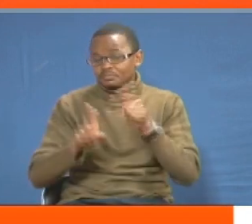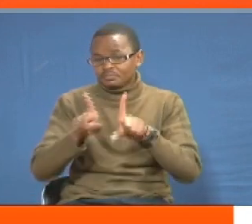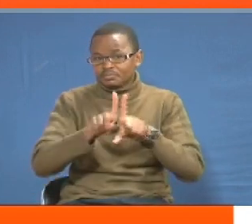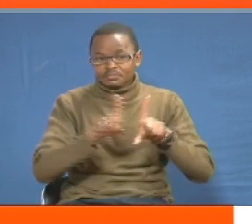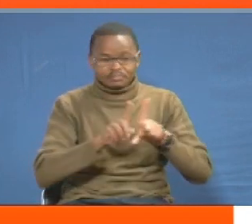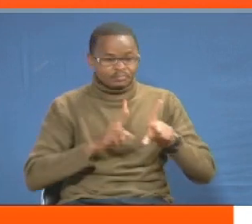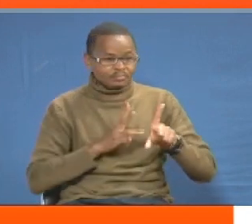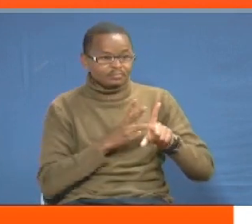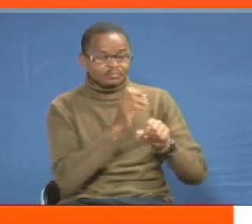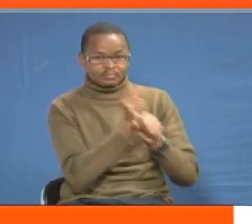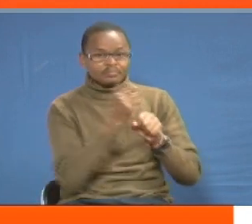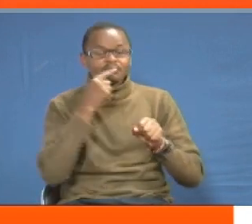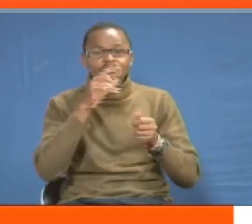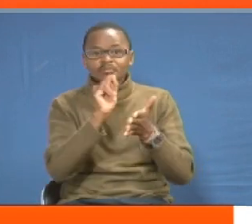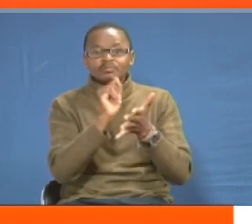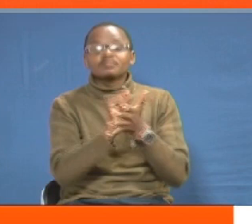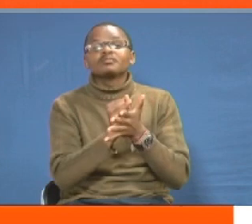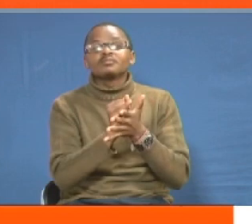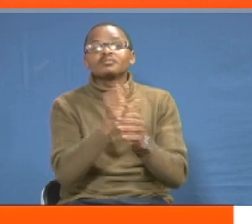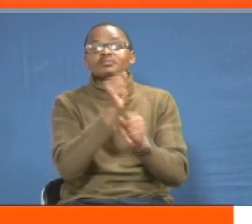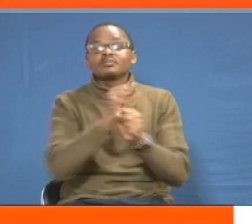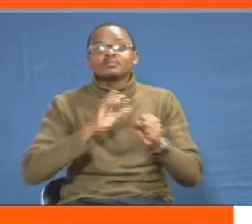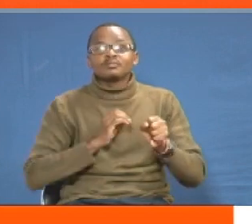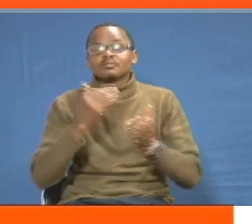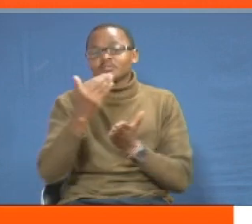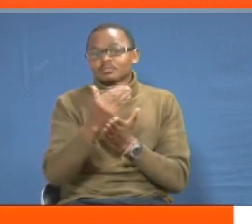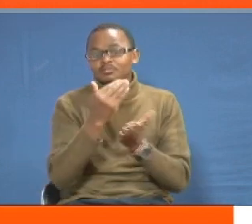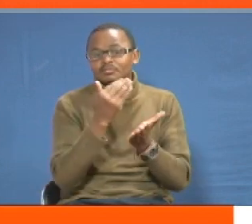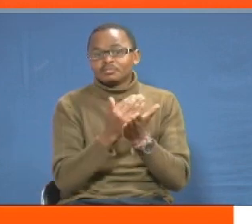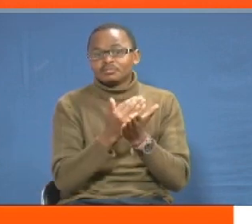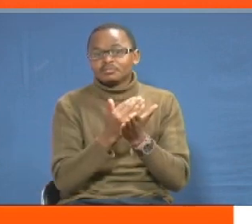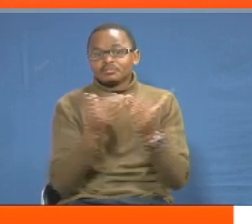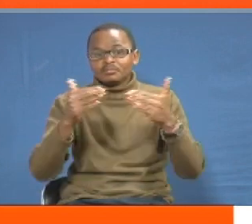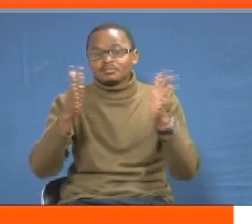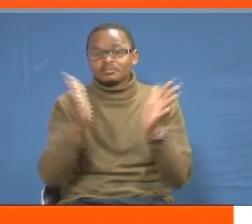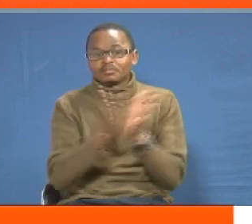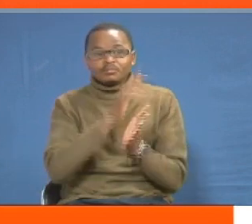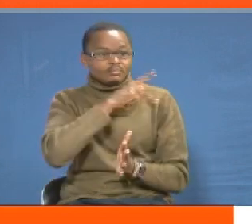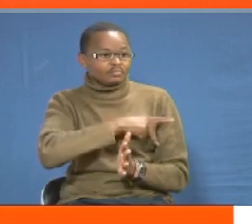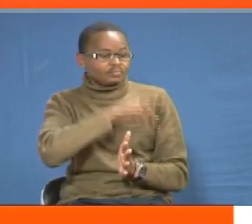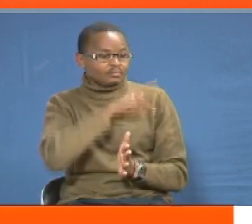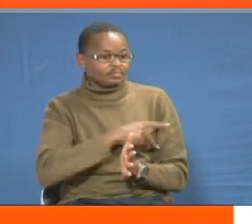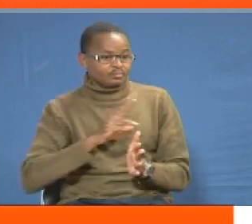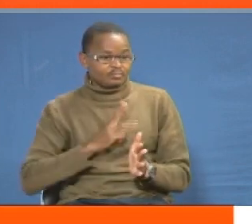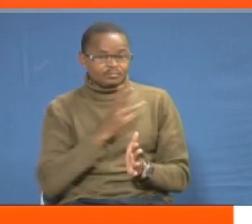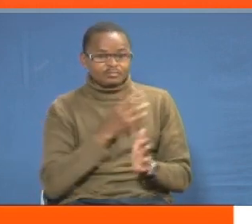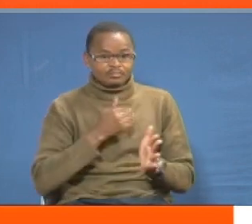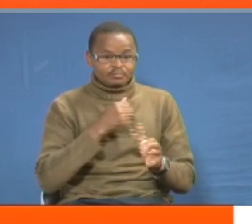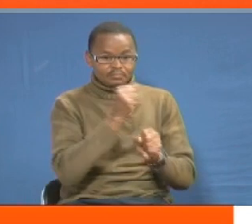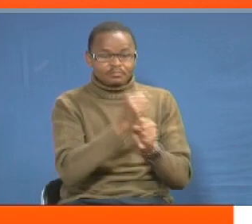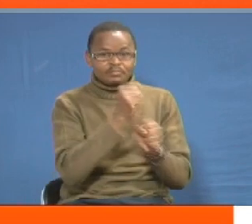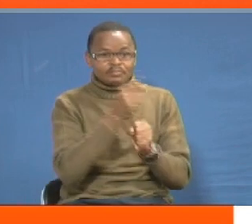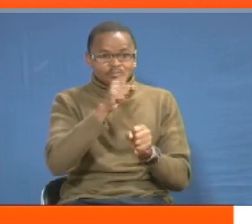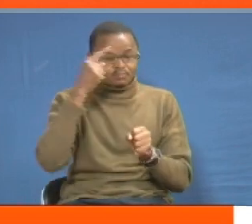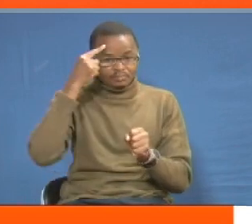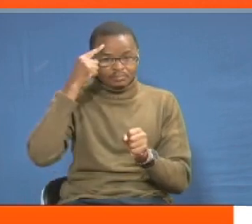But as we do say that we do our programming around the community's priorities, we had to